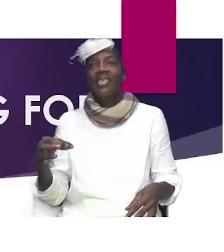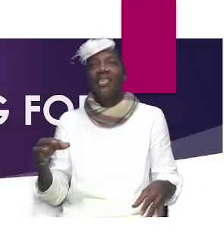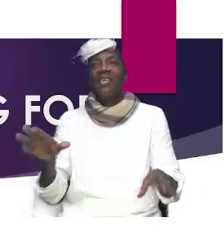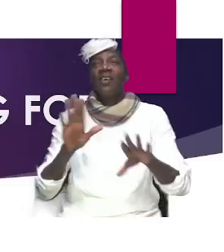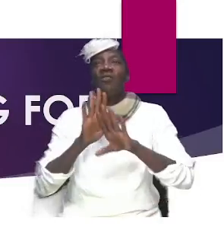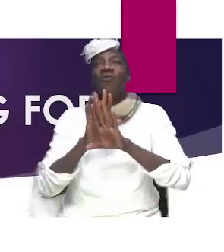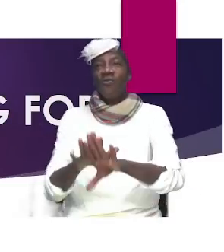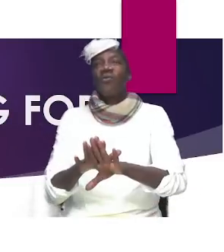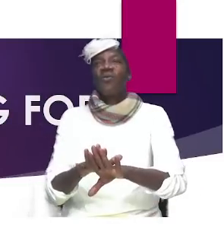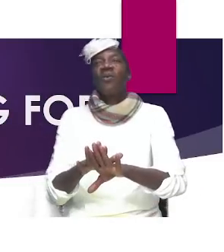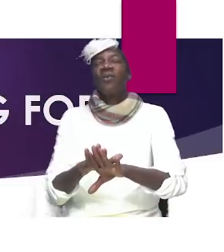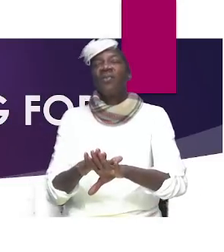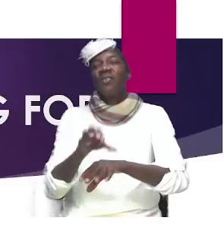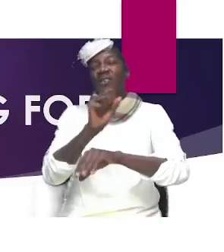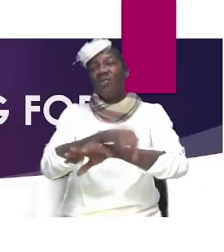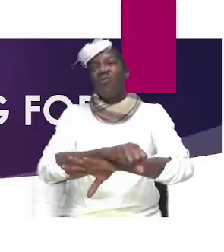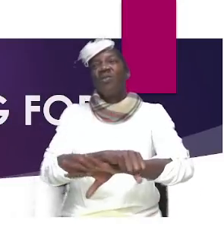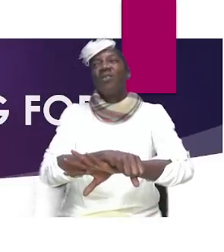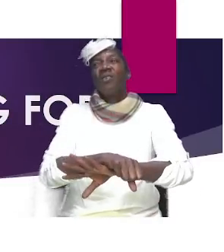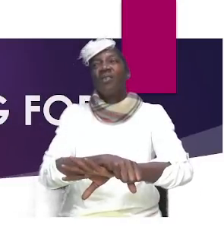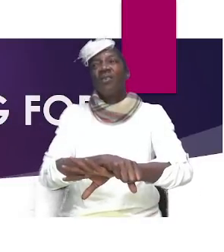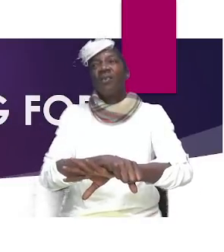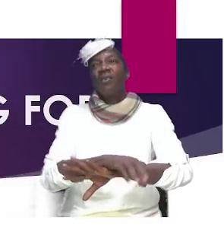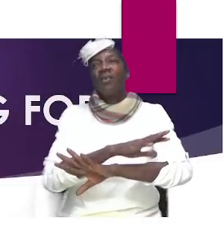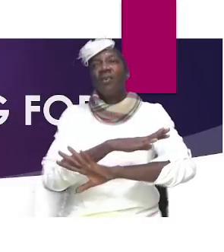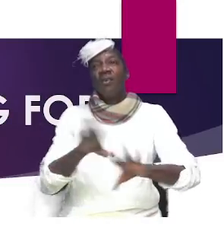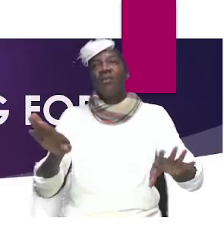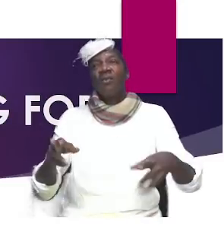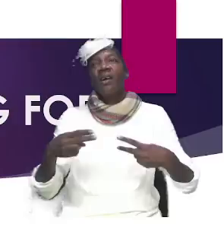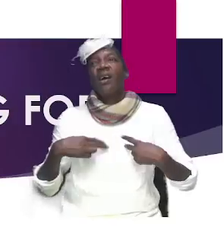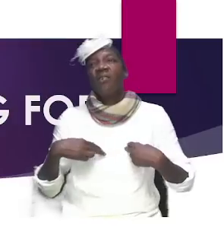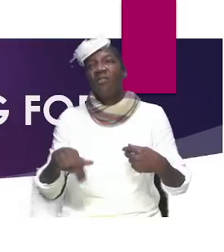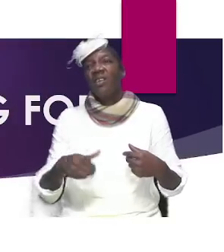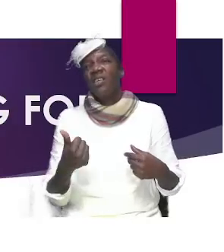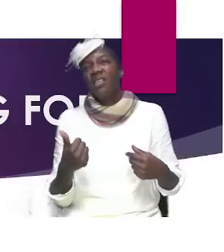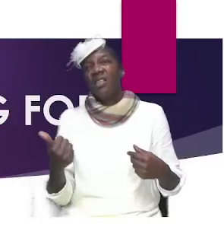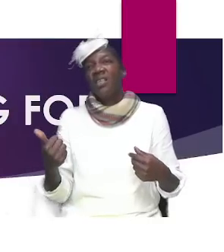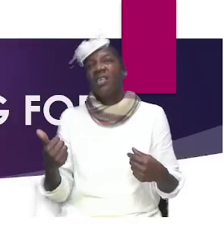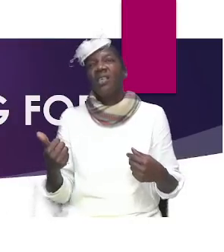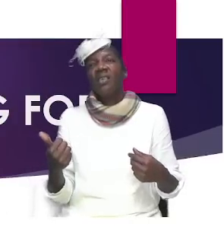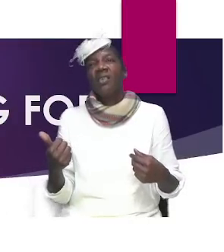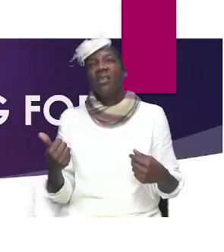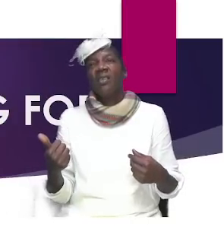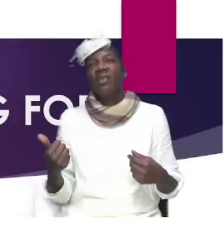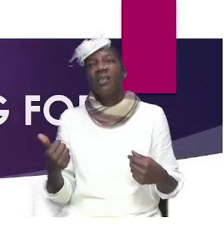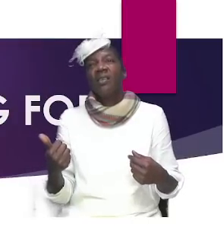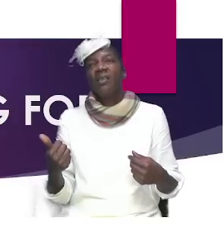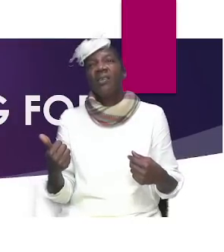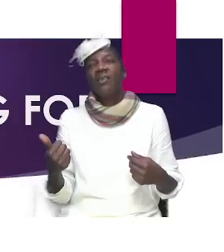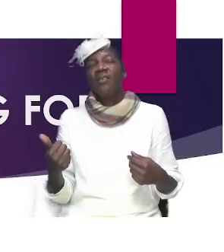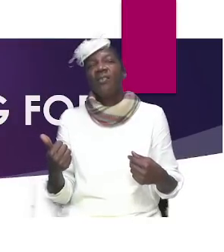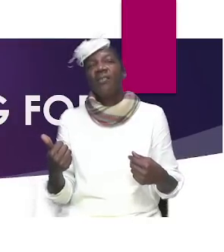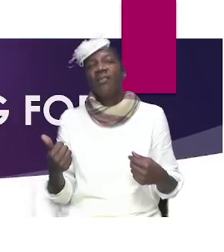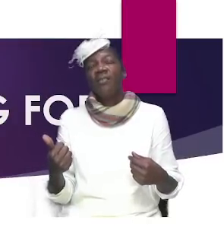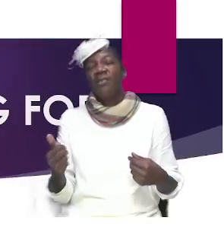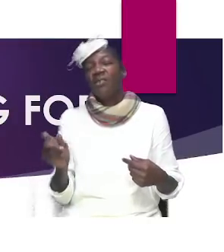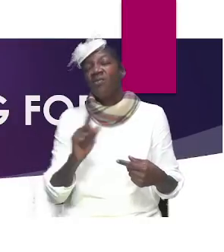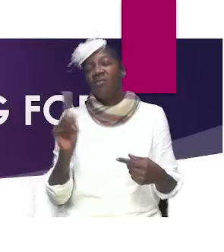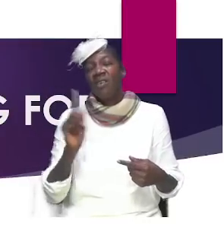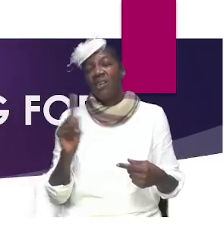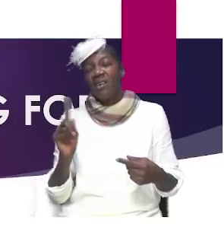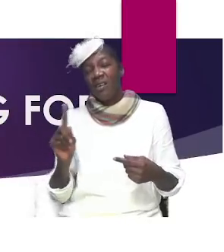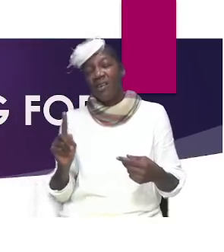it because we have no alternative. And where we are, the pay is